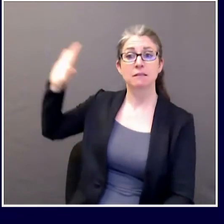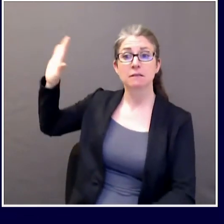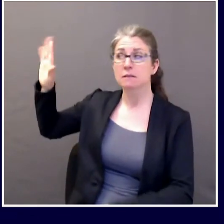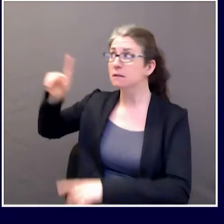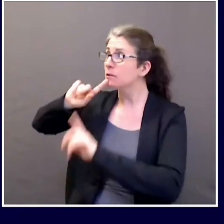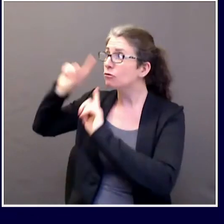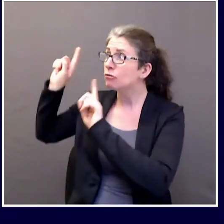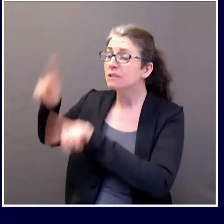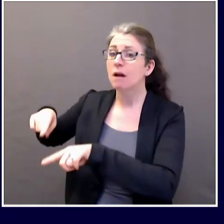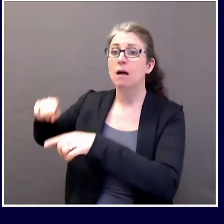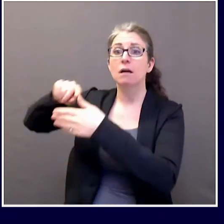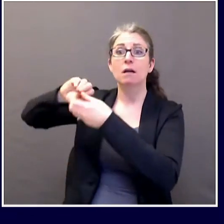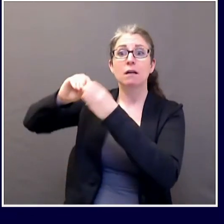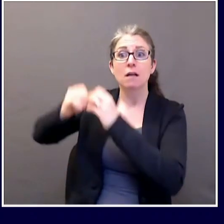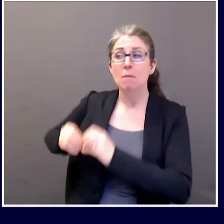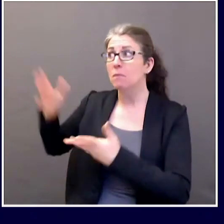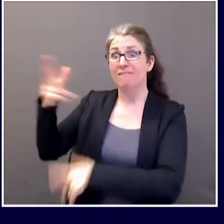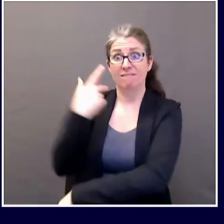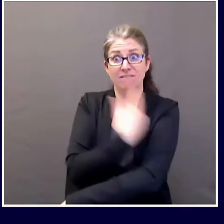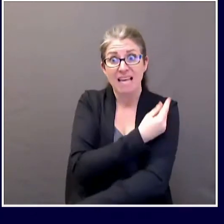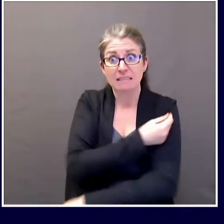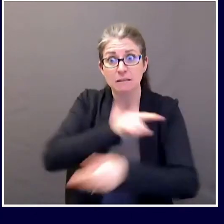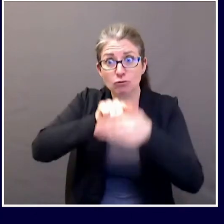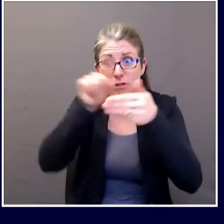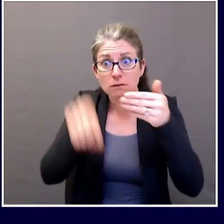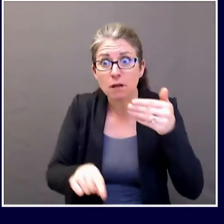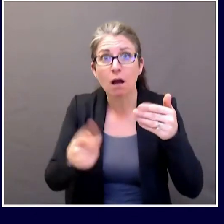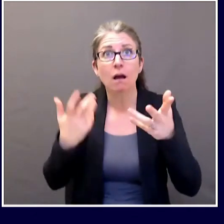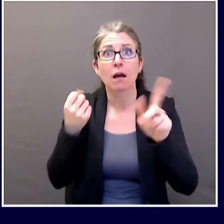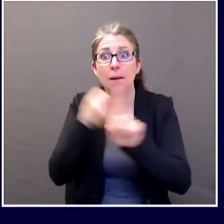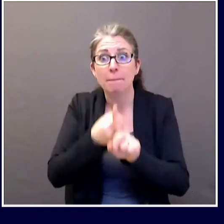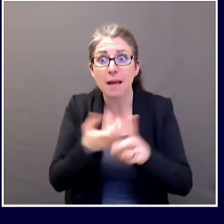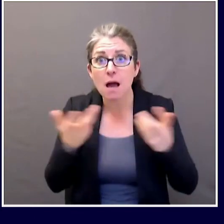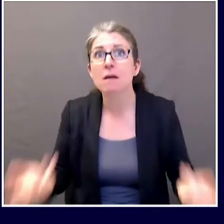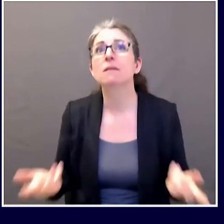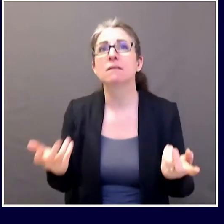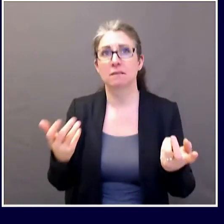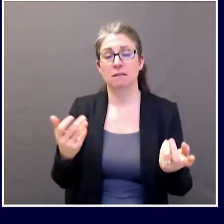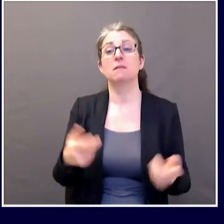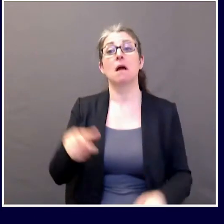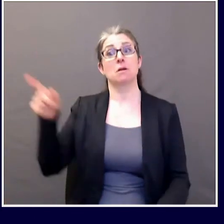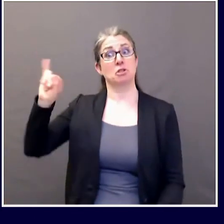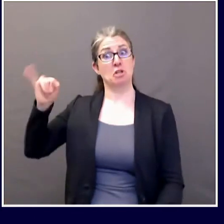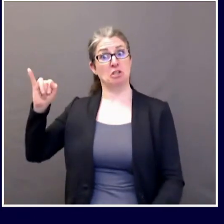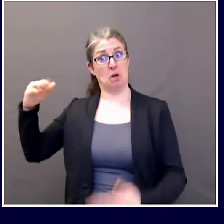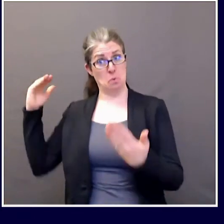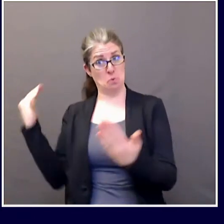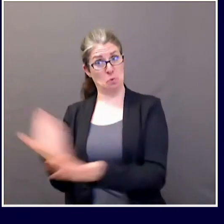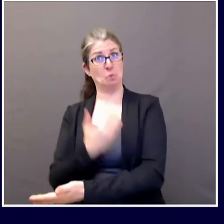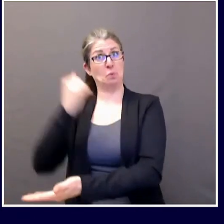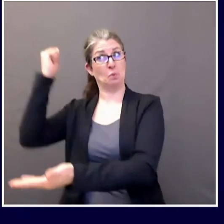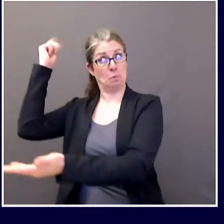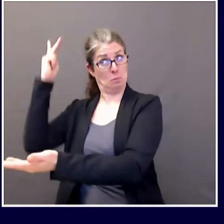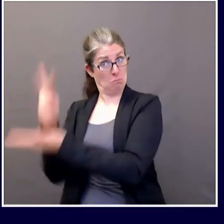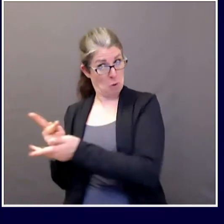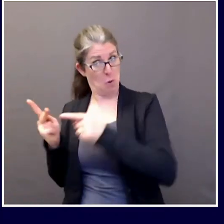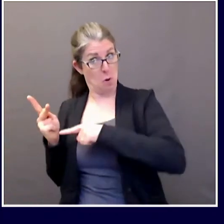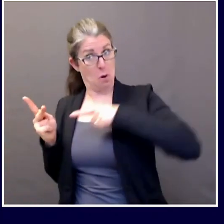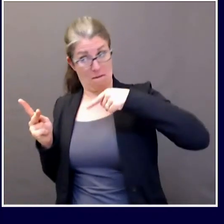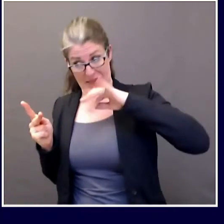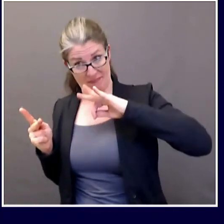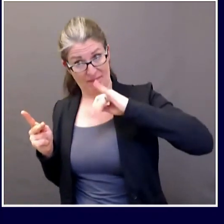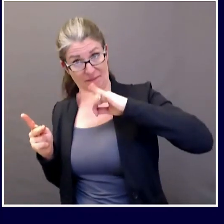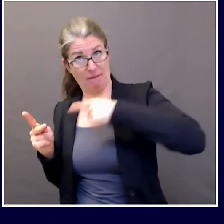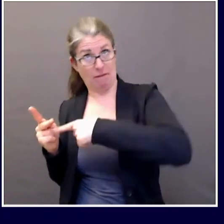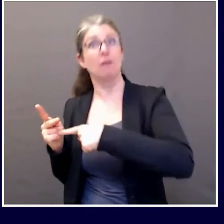So we're evaluating those things. We've already started to make changes, Amy, and I don't want to leave those to the side. For example, a couple of weeks